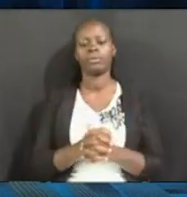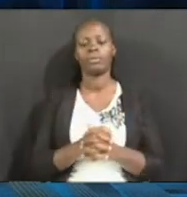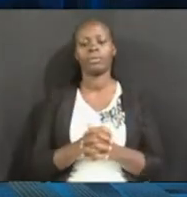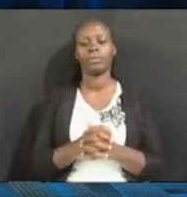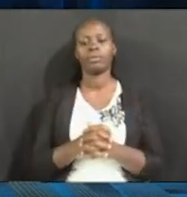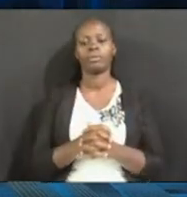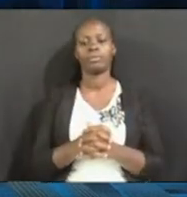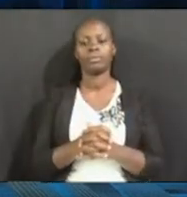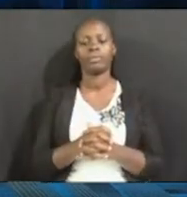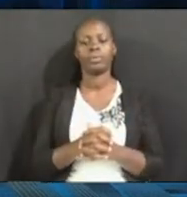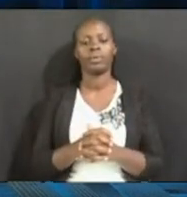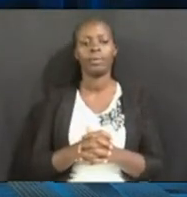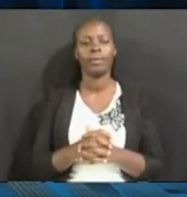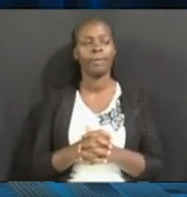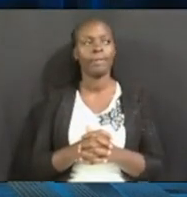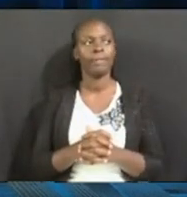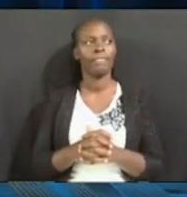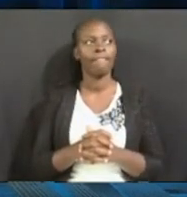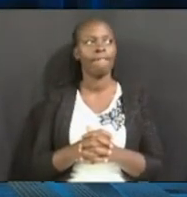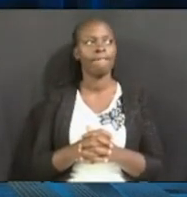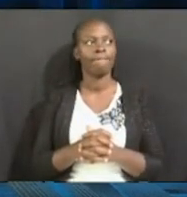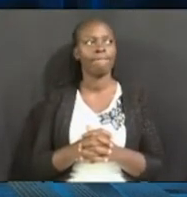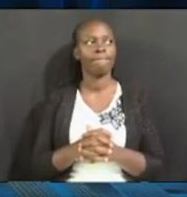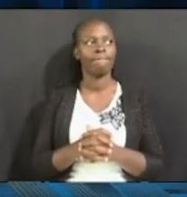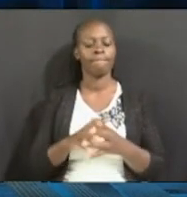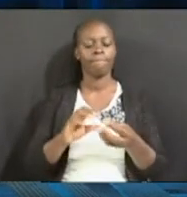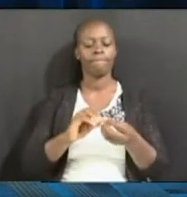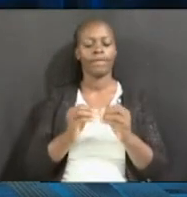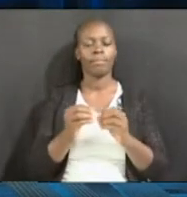Fine. The last point.